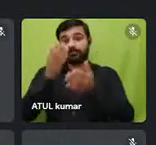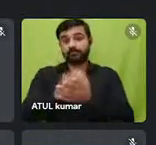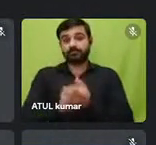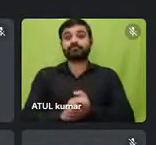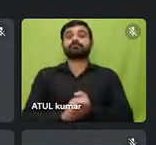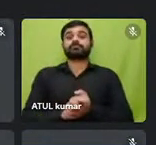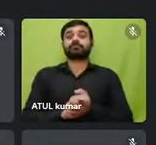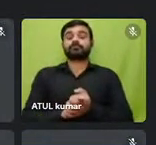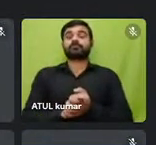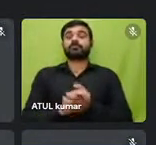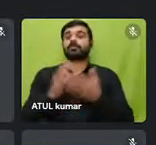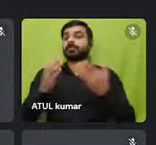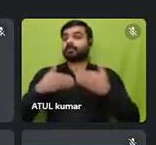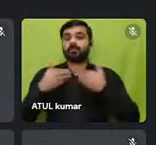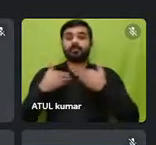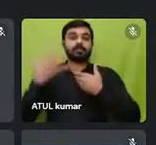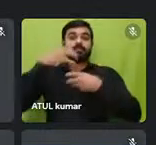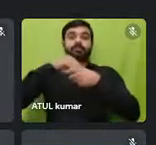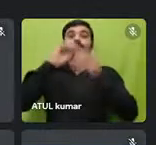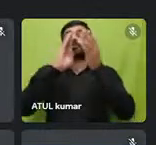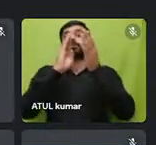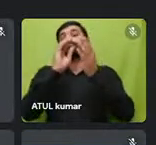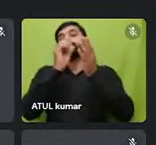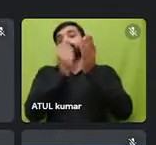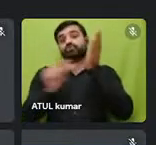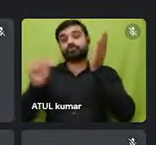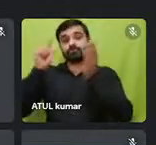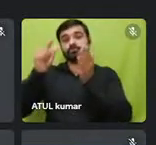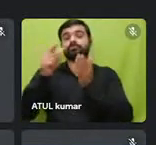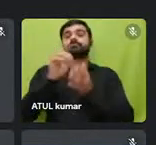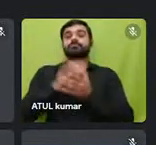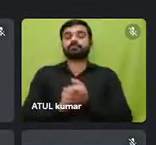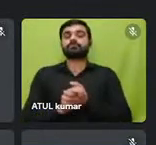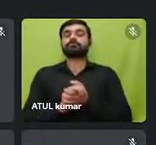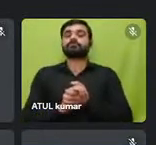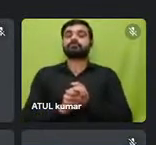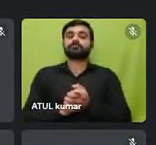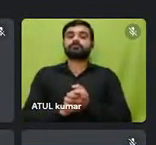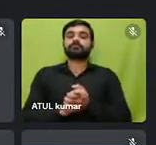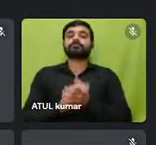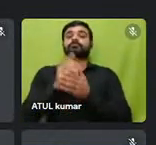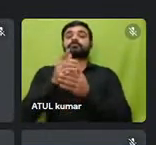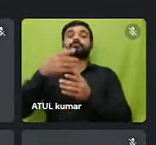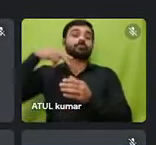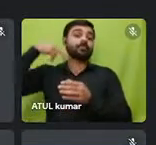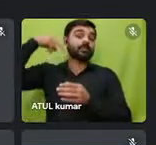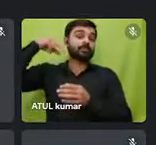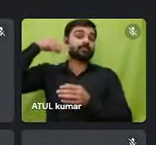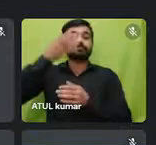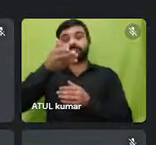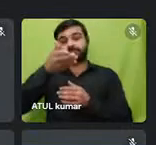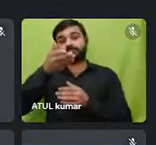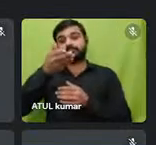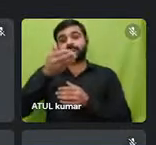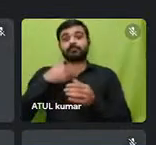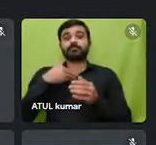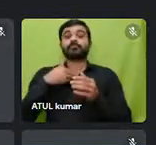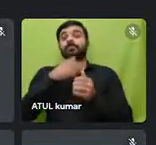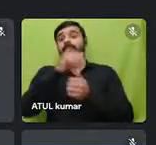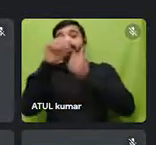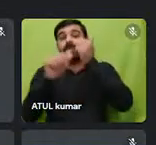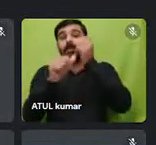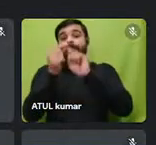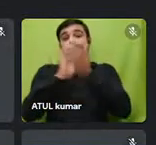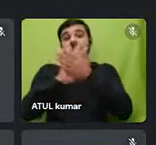the Linguistics Department in the university, and of course to Dr. Sharma, my former